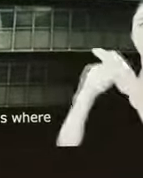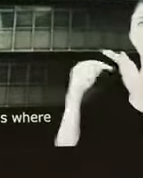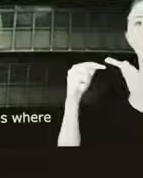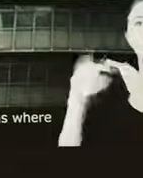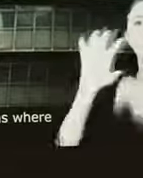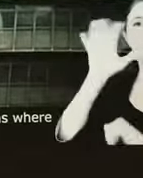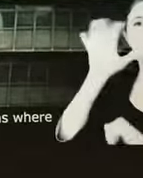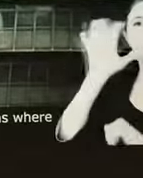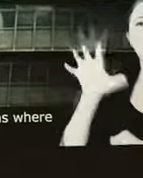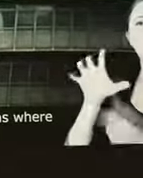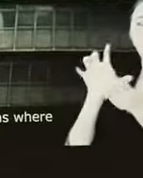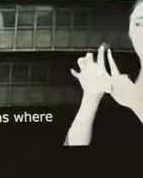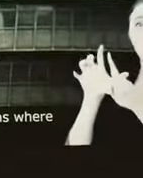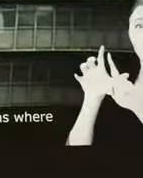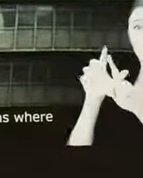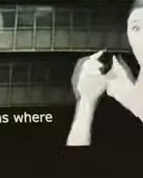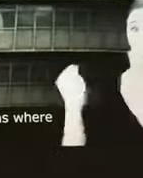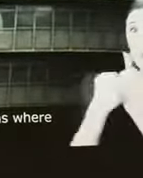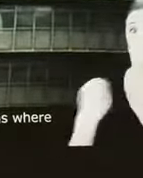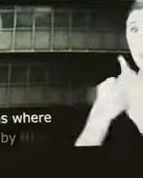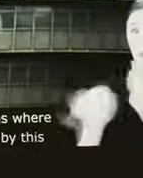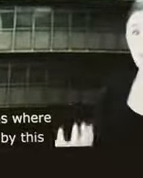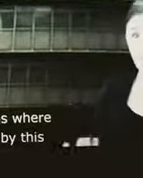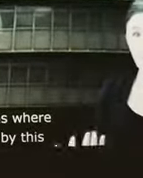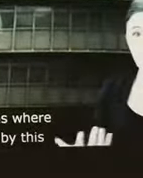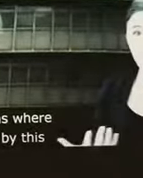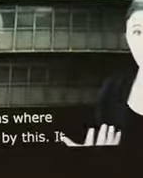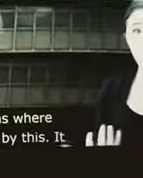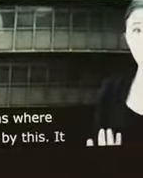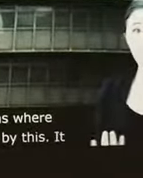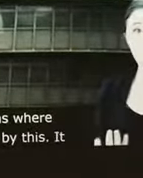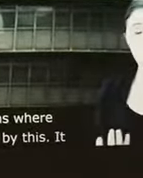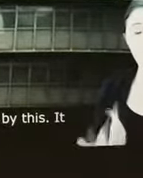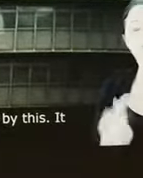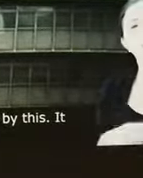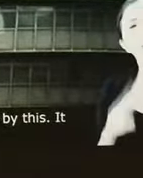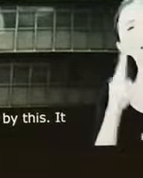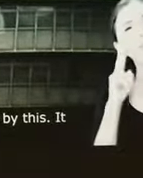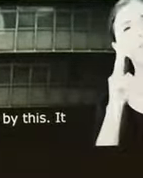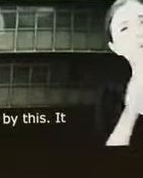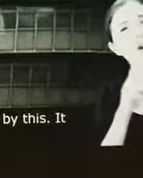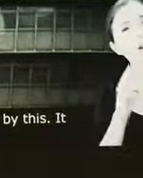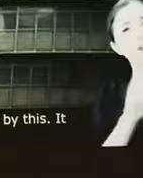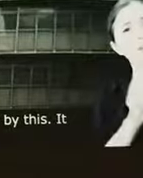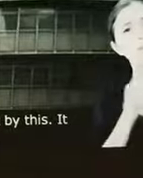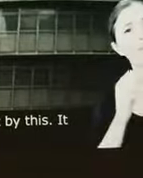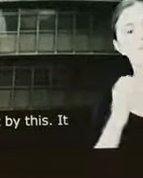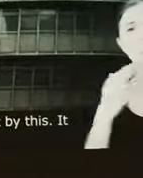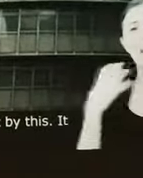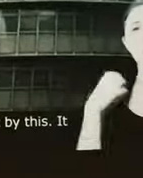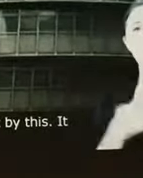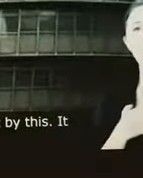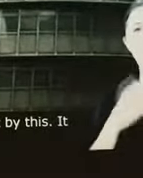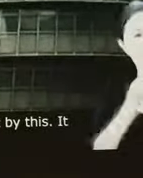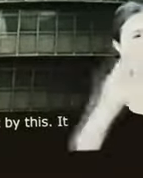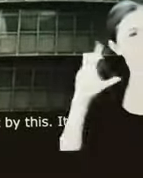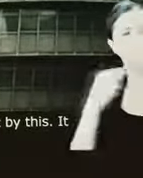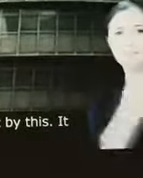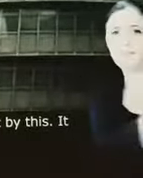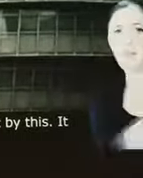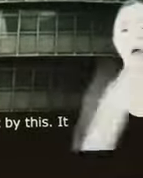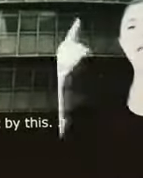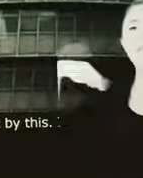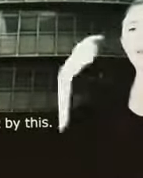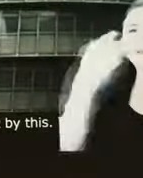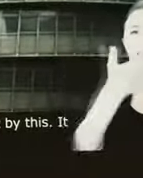this. It's ironic, isn't it, that if you look behind the mayor, he has a sign that says London is open. Well, clearly, going forward,